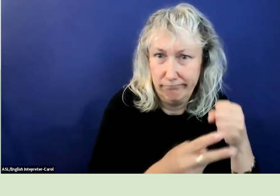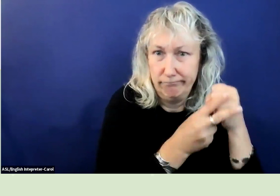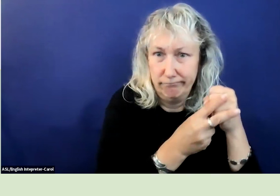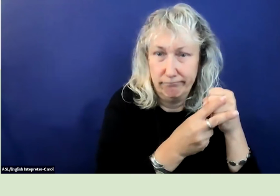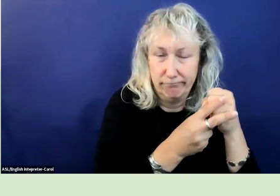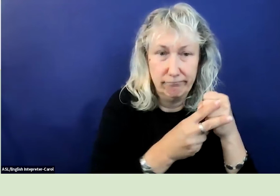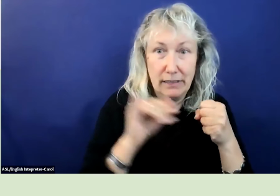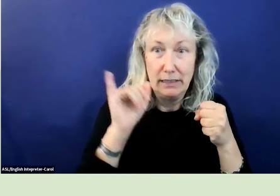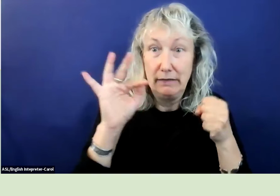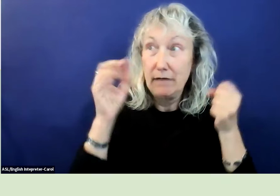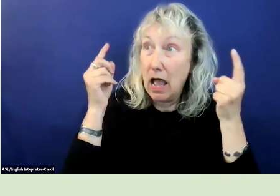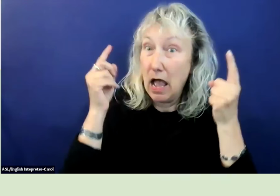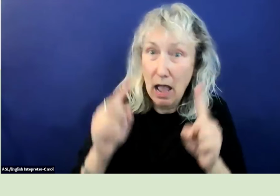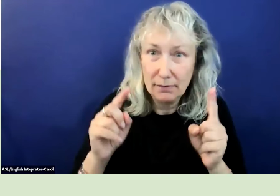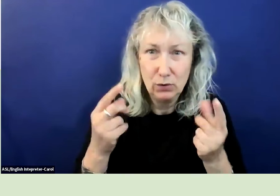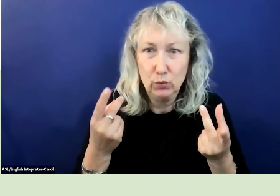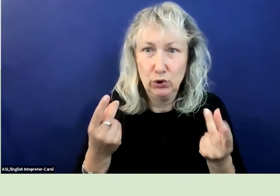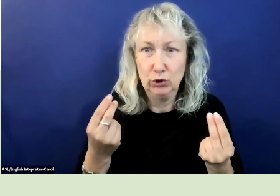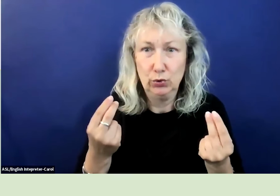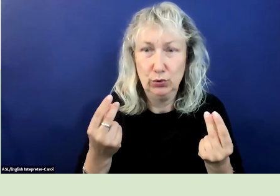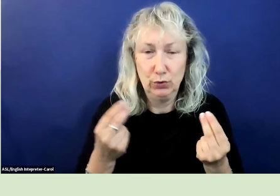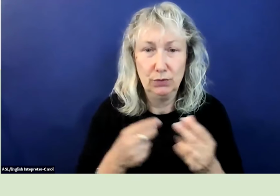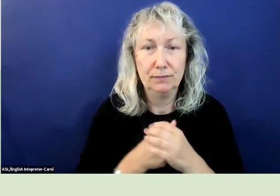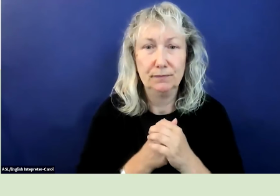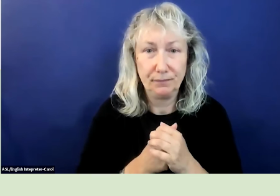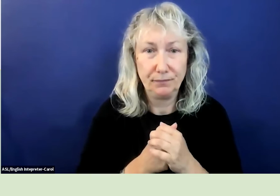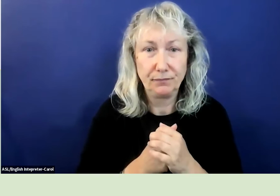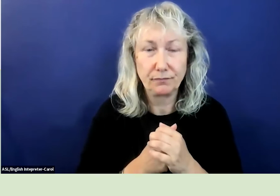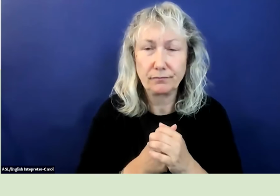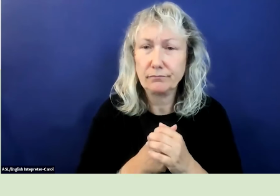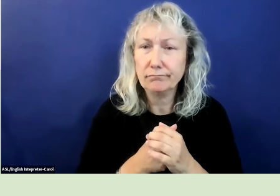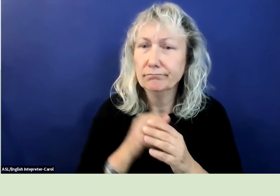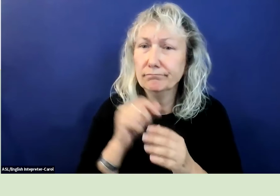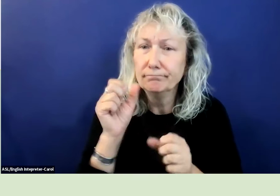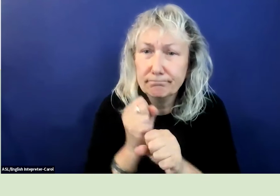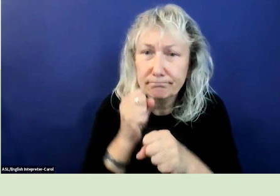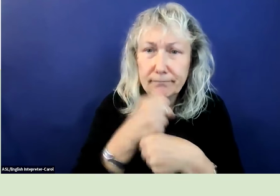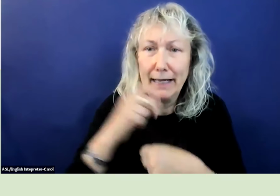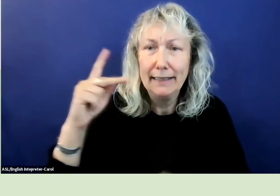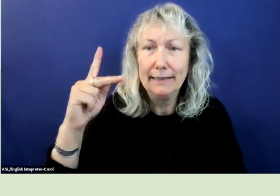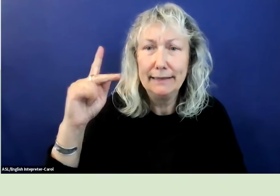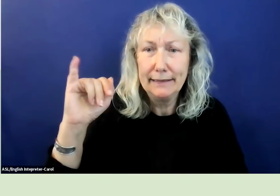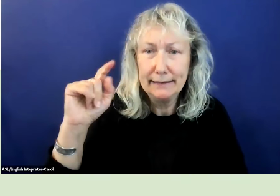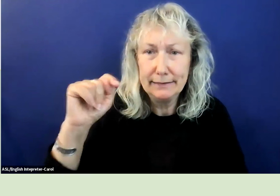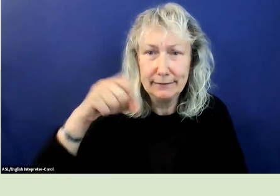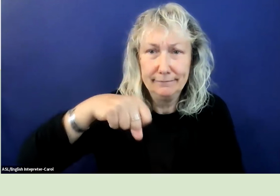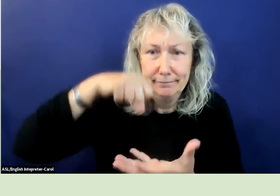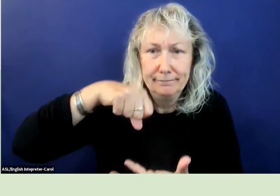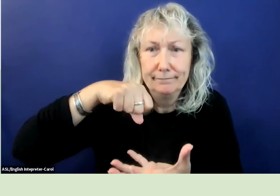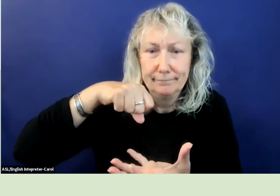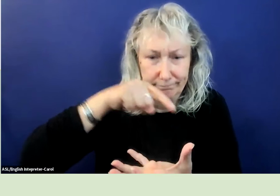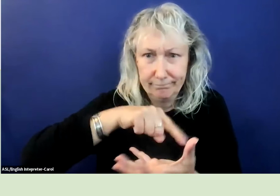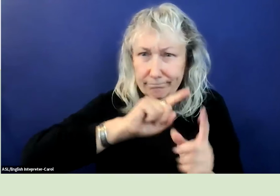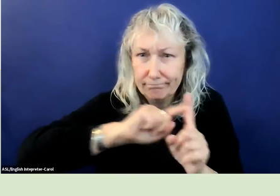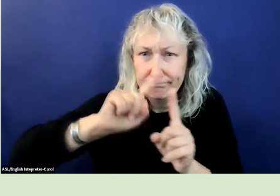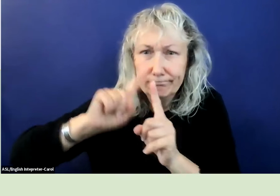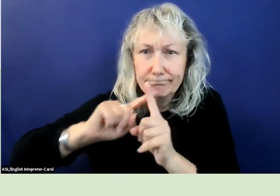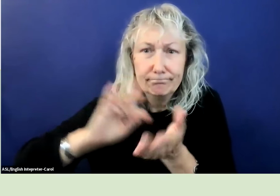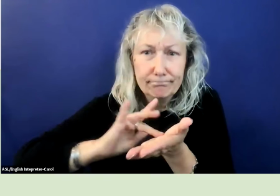remedies in case of an emergency? We must create a medication kit including all